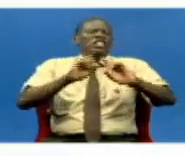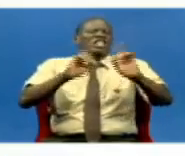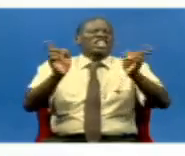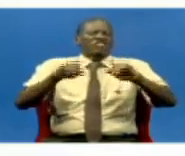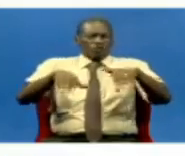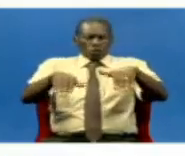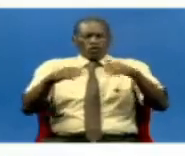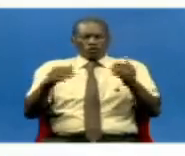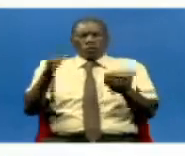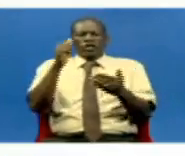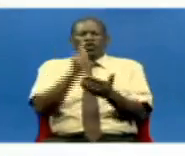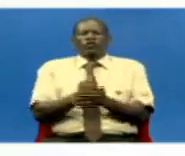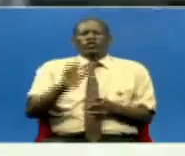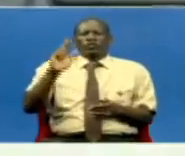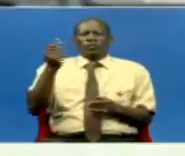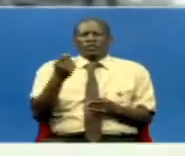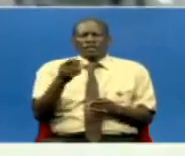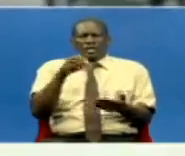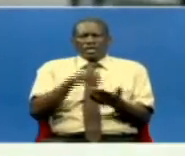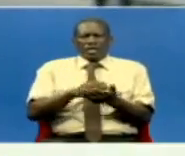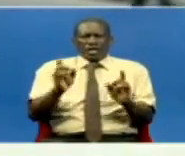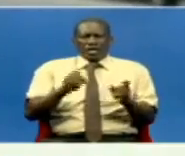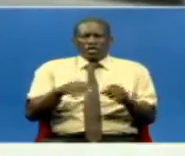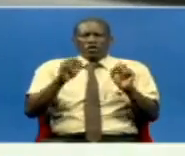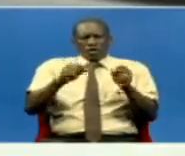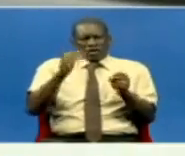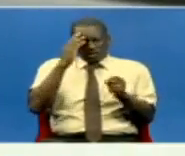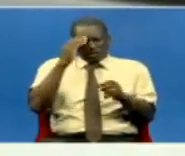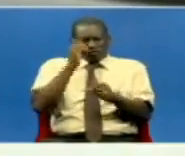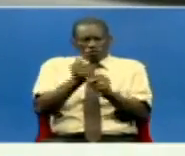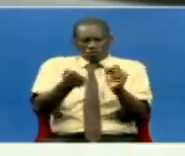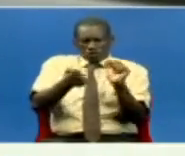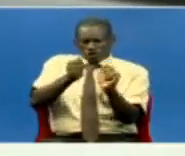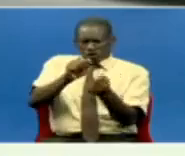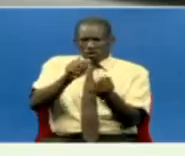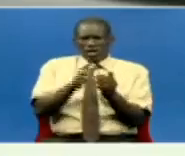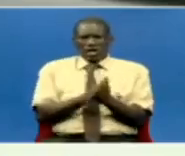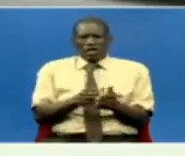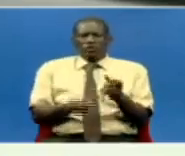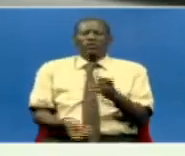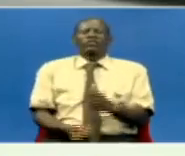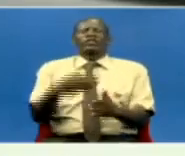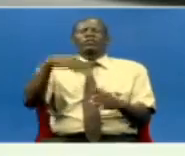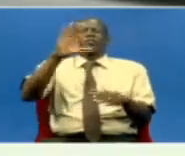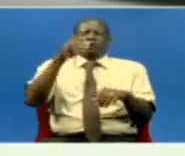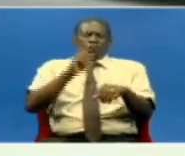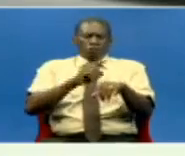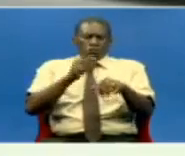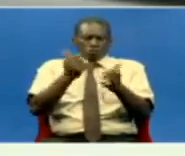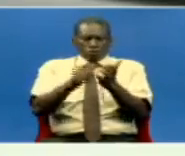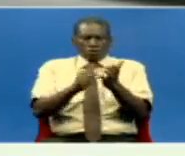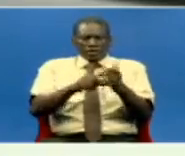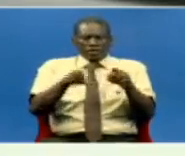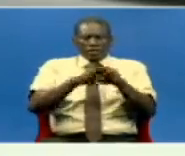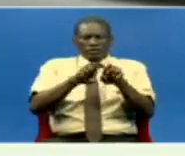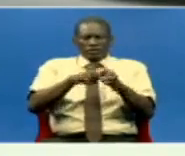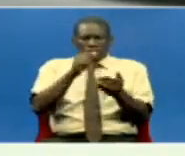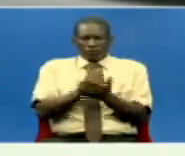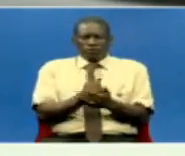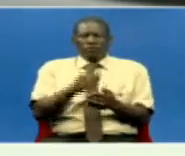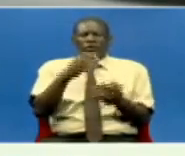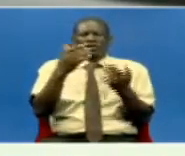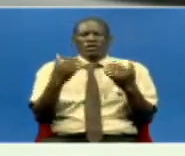for the office of the president anymore. You might think you are doing reforms and you are creating more problems in the same office.